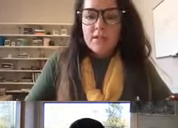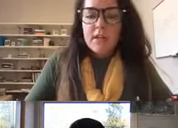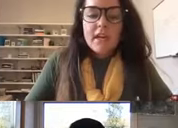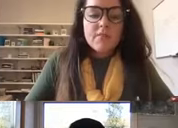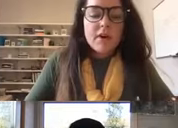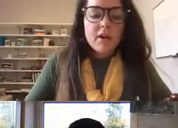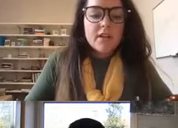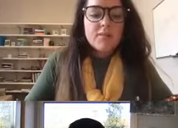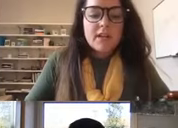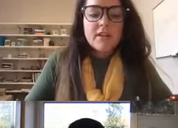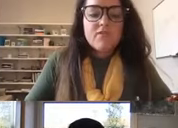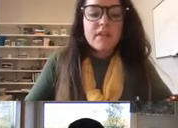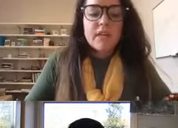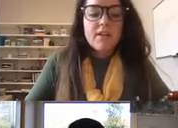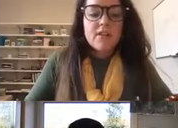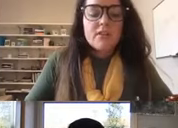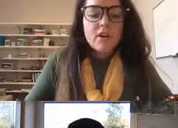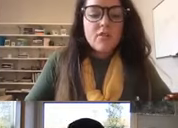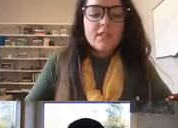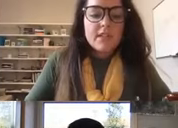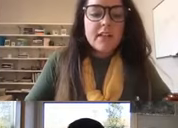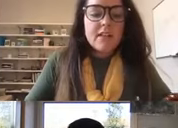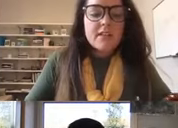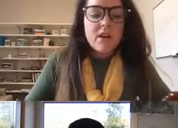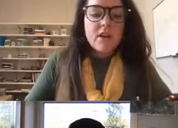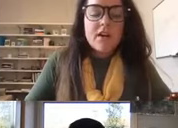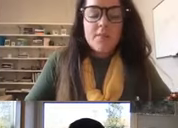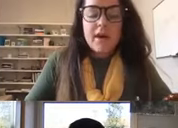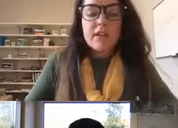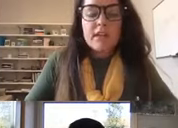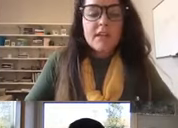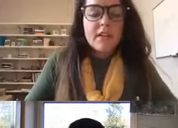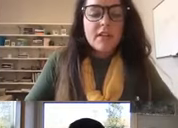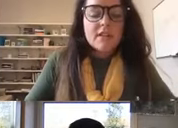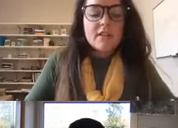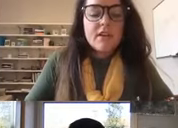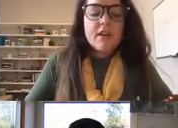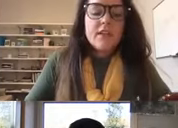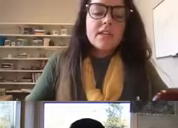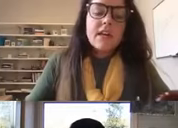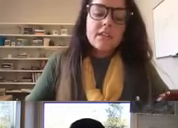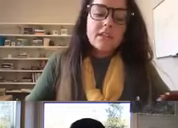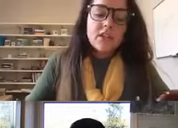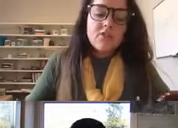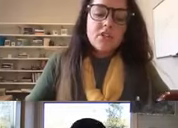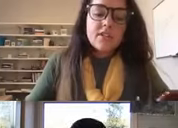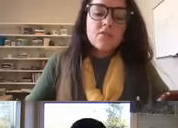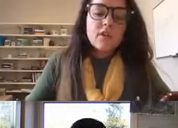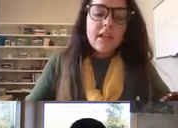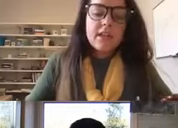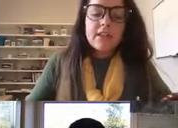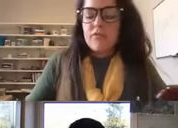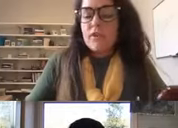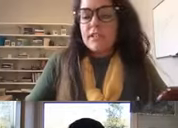debated, in part because of Mackinder's own silence about the killings, these executions